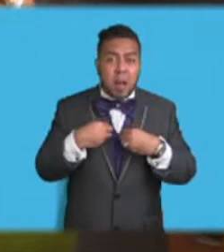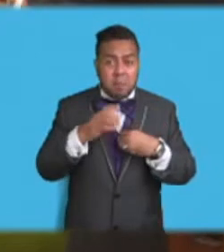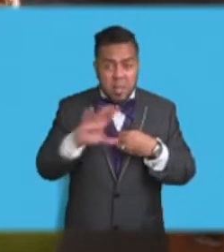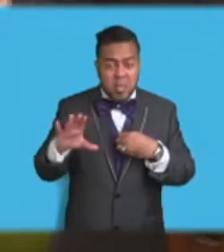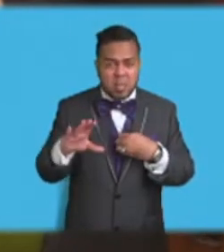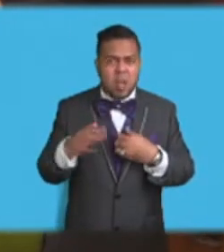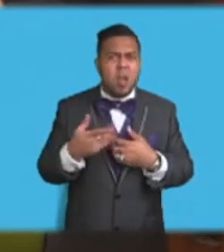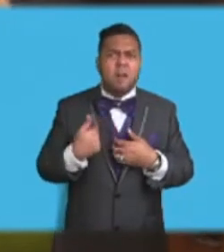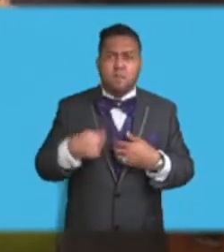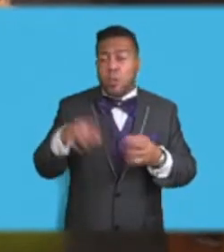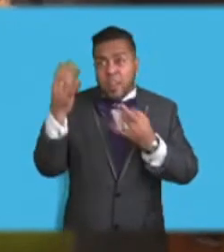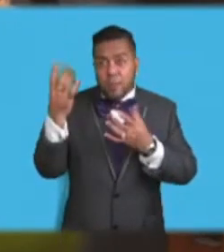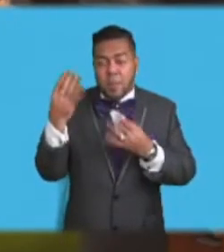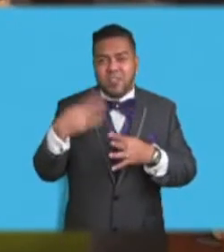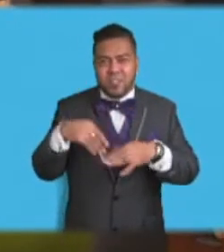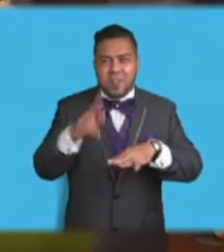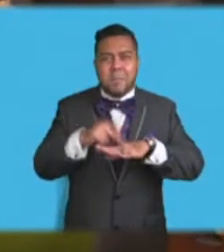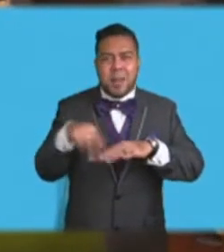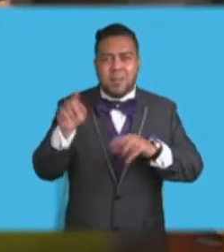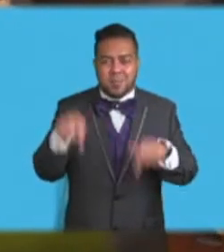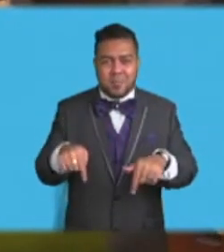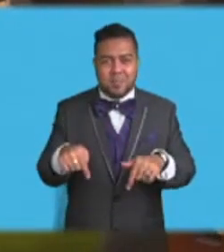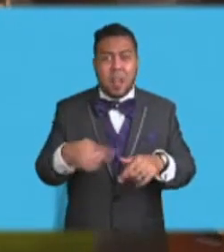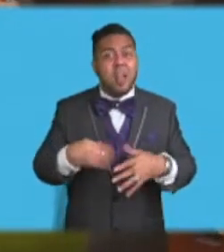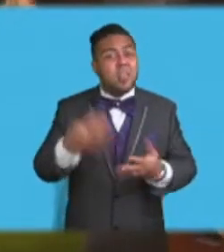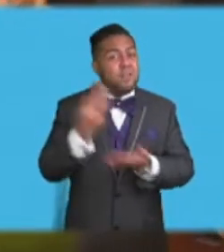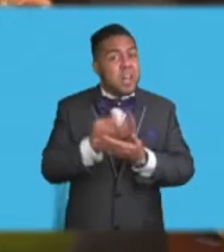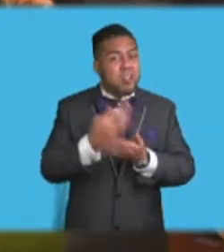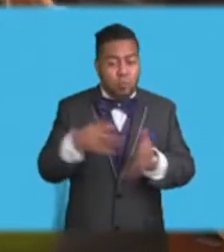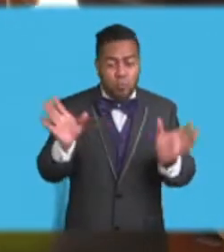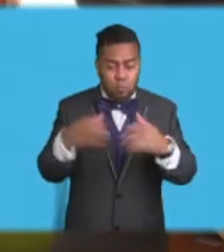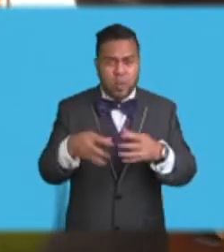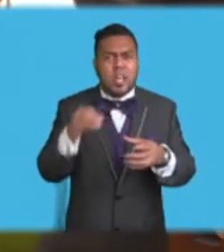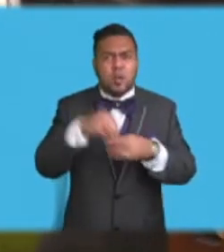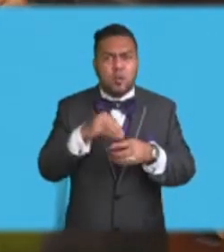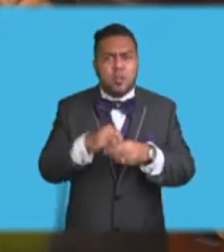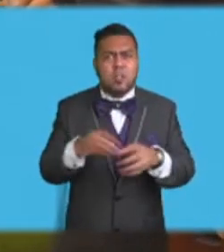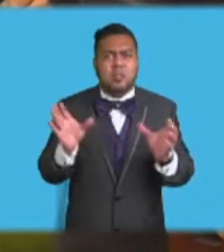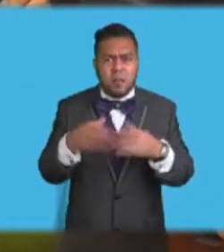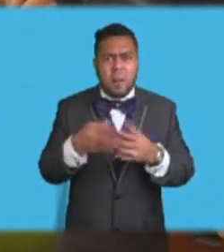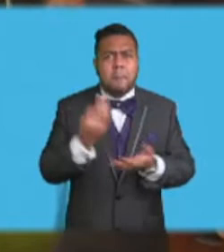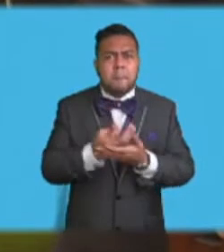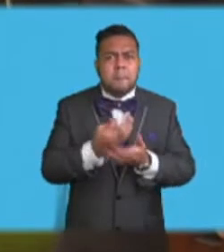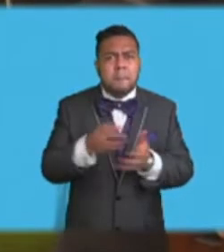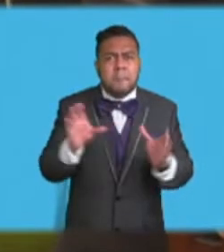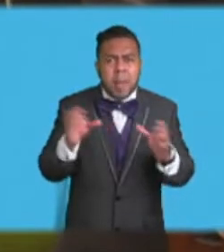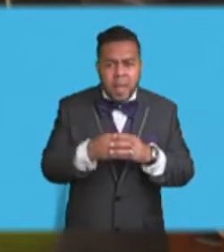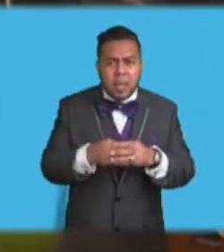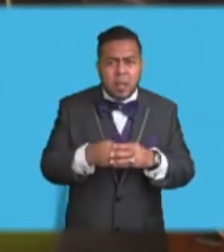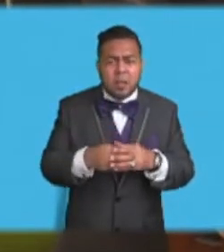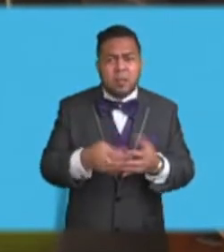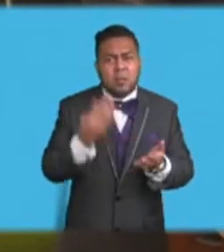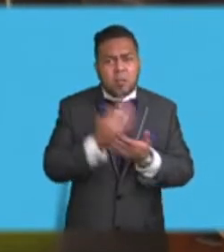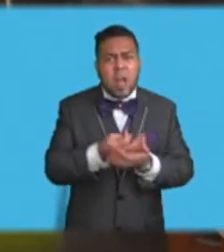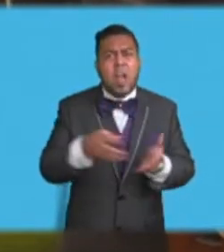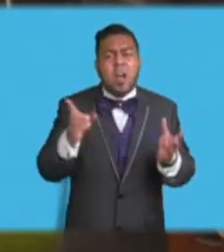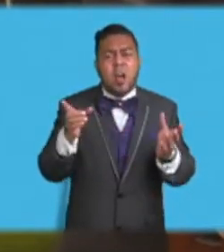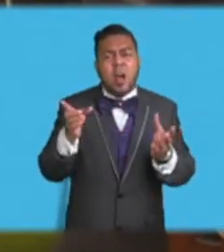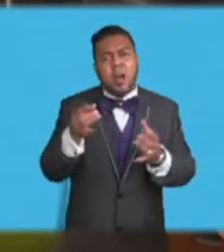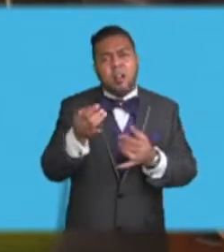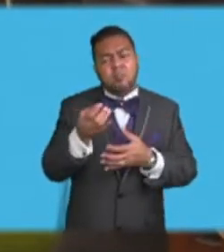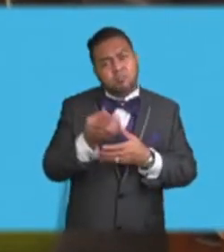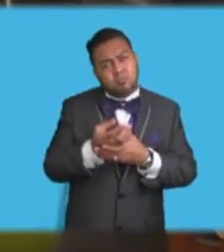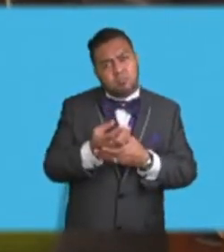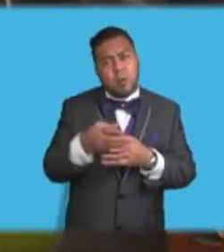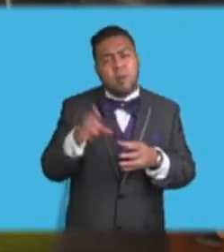information of Parliament, the financial sector includes commercial banks, insurance companies and brokers, credit institutions, Fiji